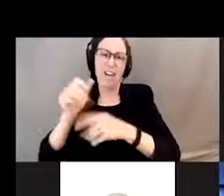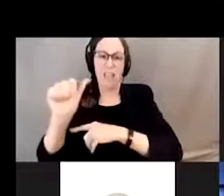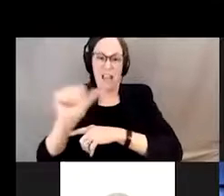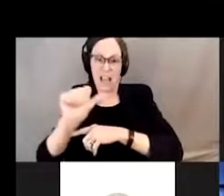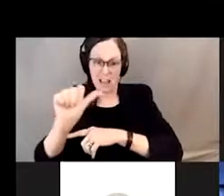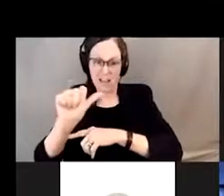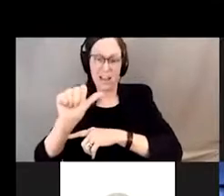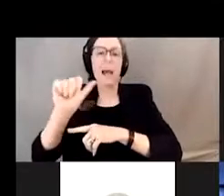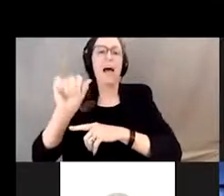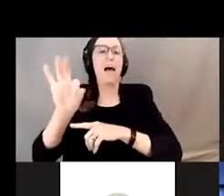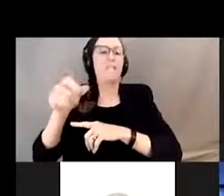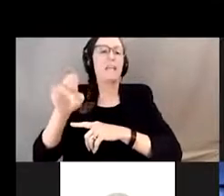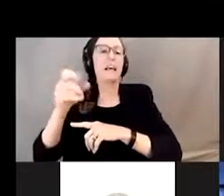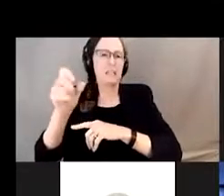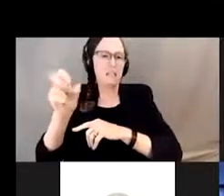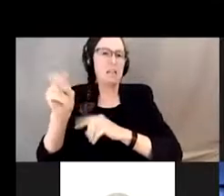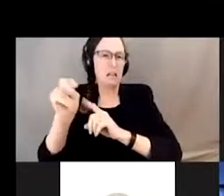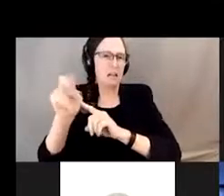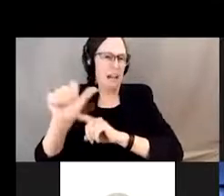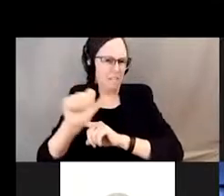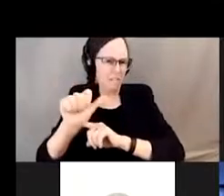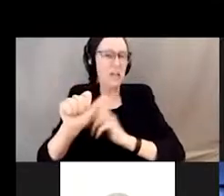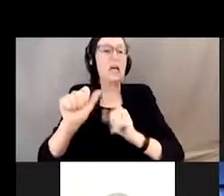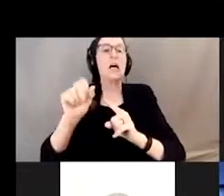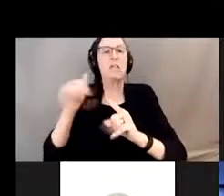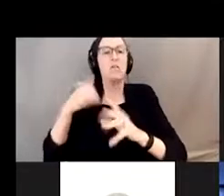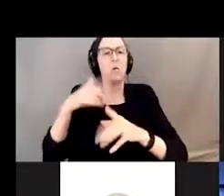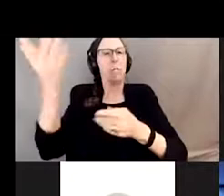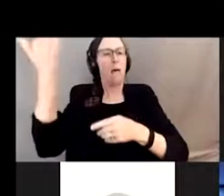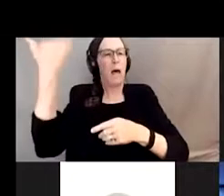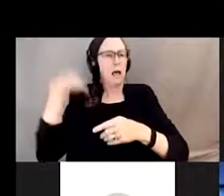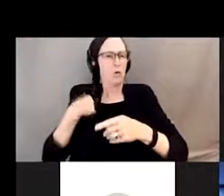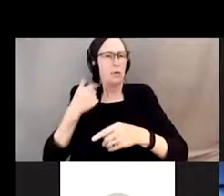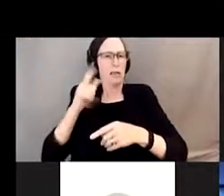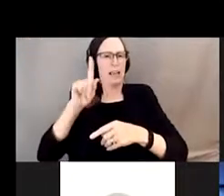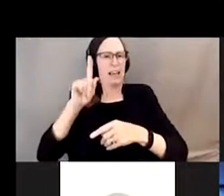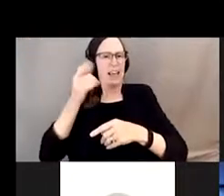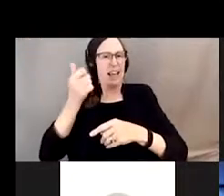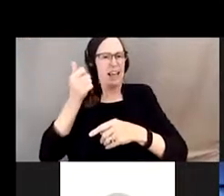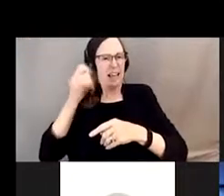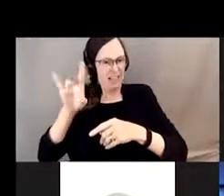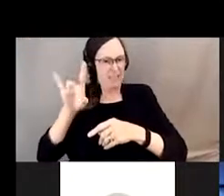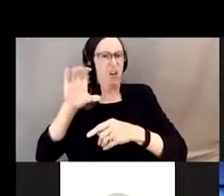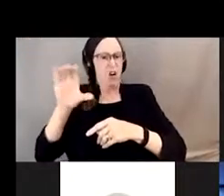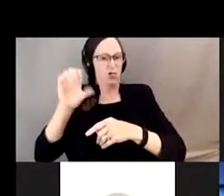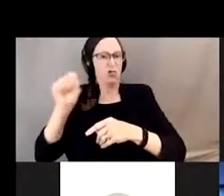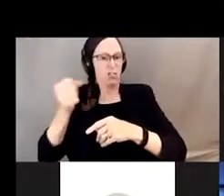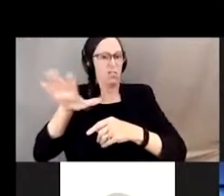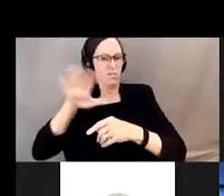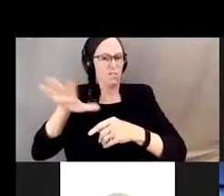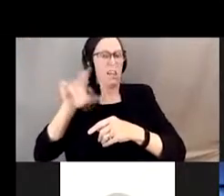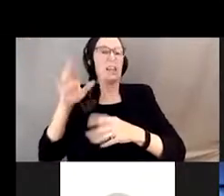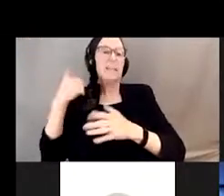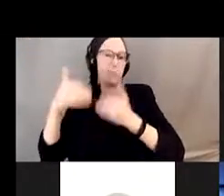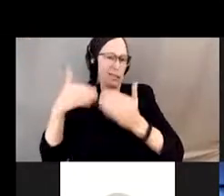going back from the 1800s to current, because this is a long process for this country and this people.